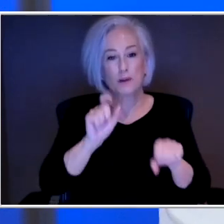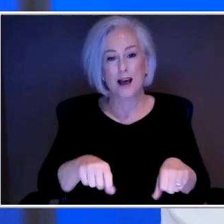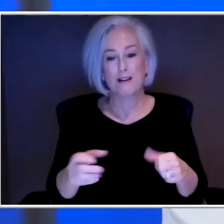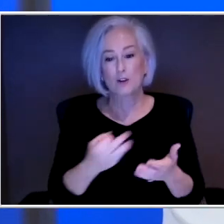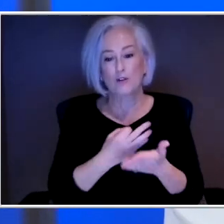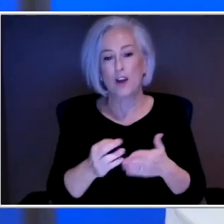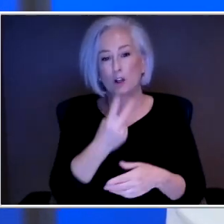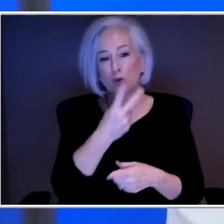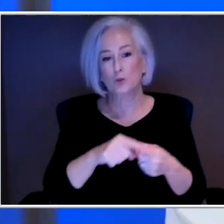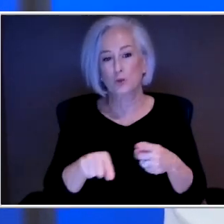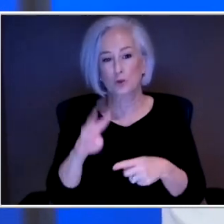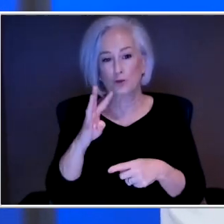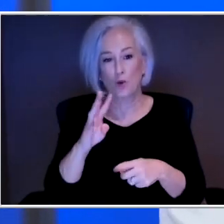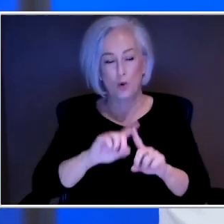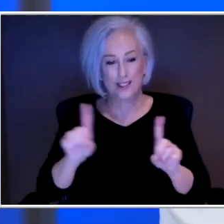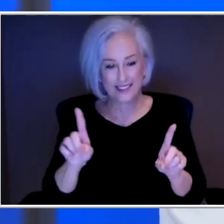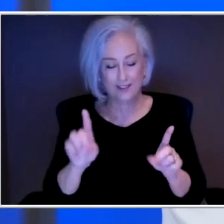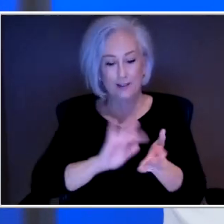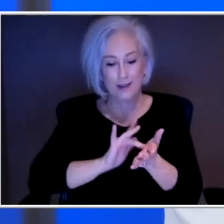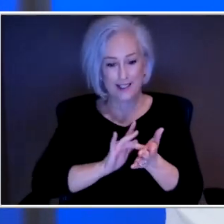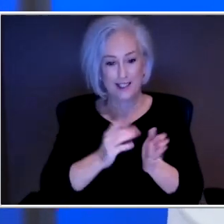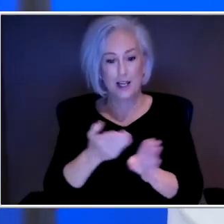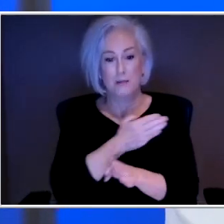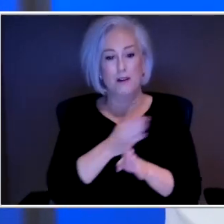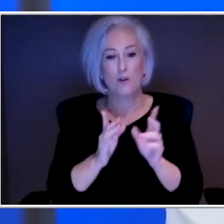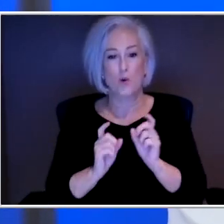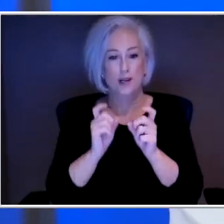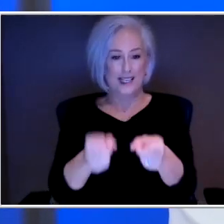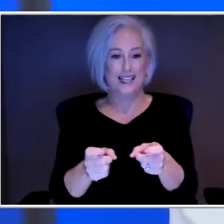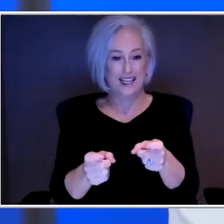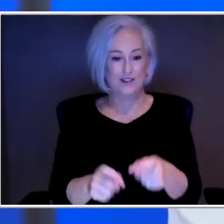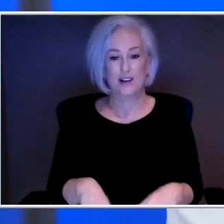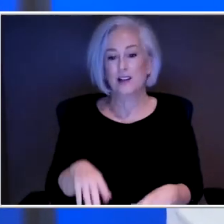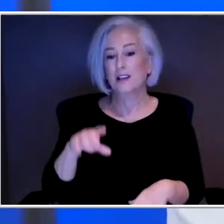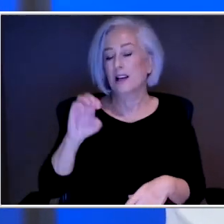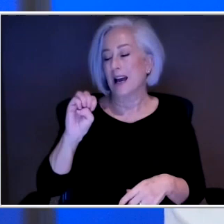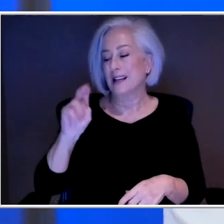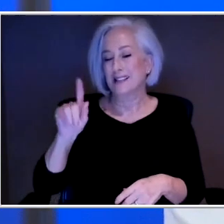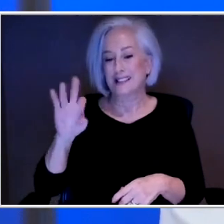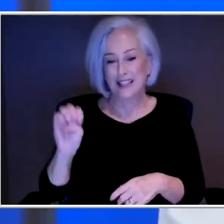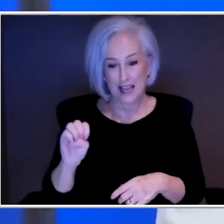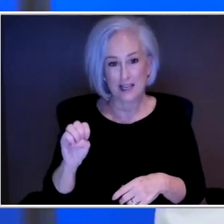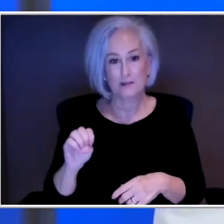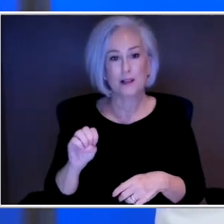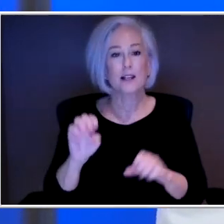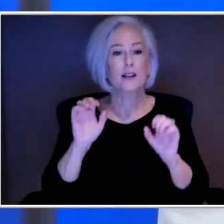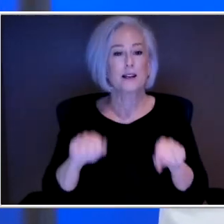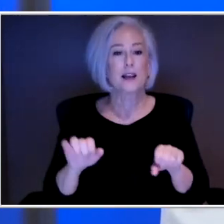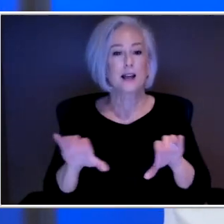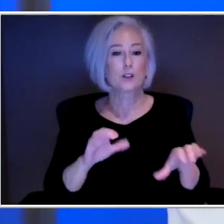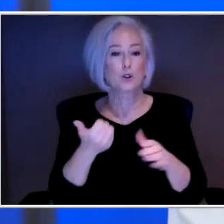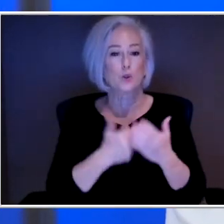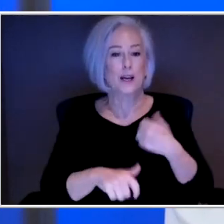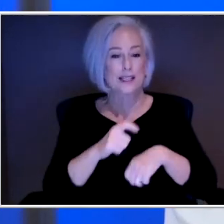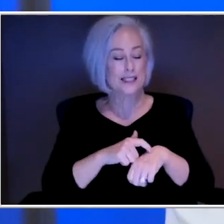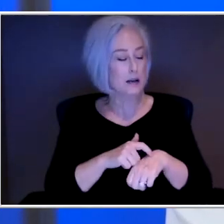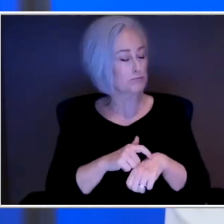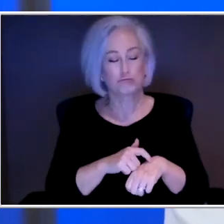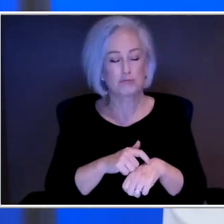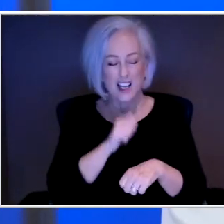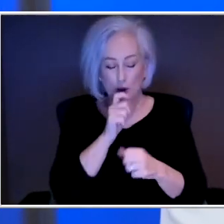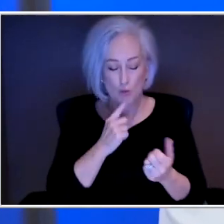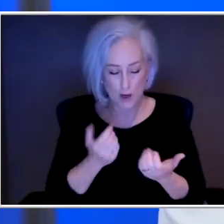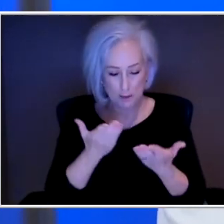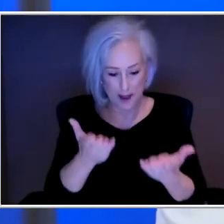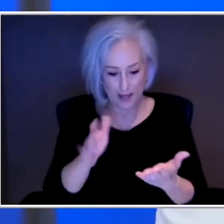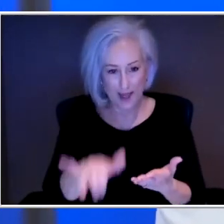current episode. For IV ketamine, given it's off-label and it's cash only, you could theoretically do that at any point. I wouldn't necessarily recommend that because, again, it's usually